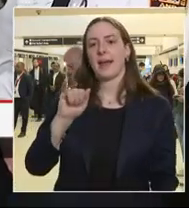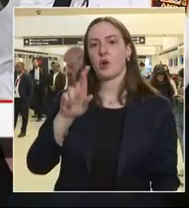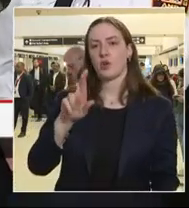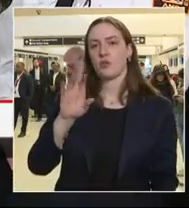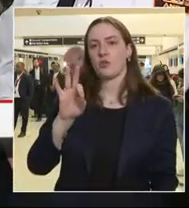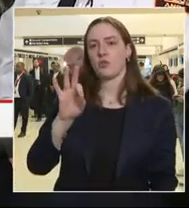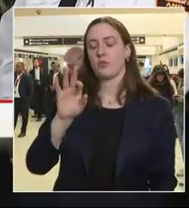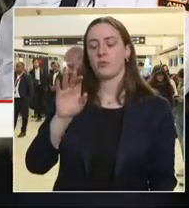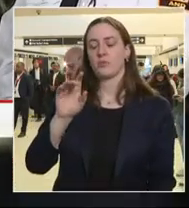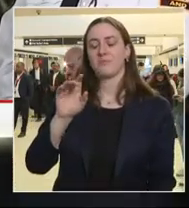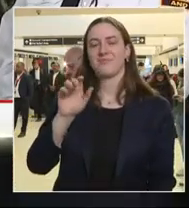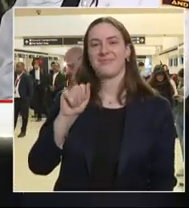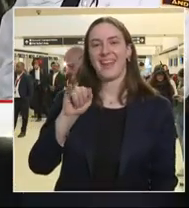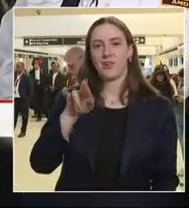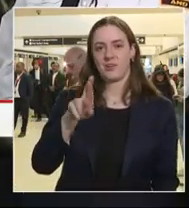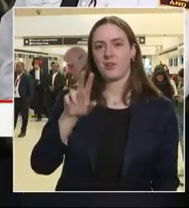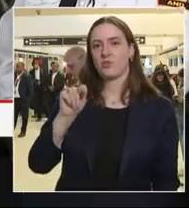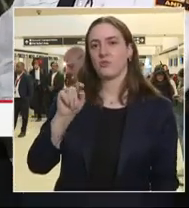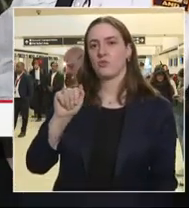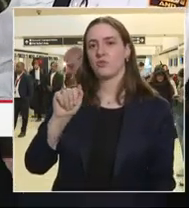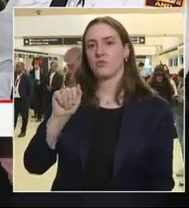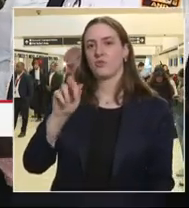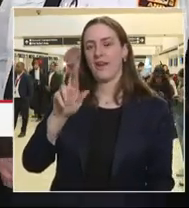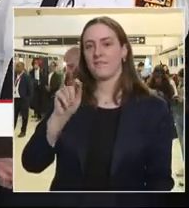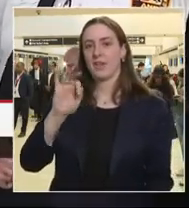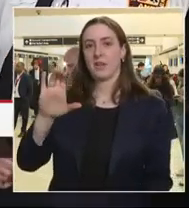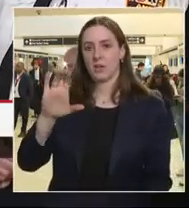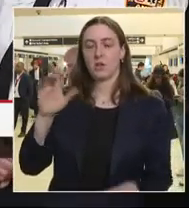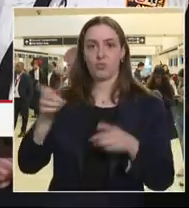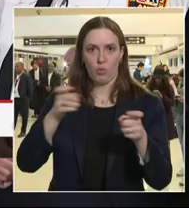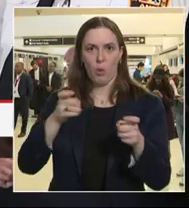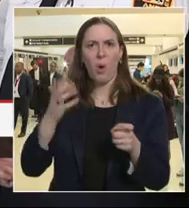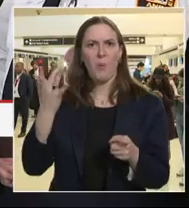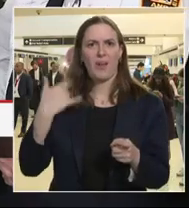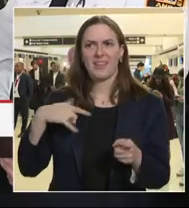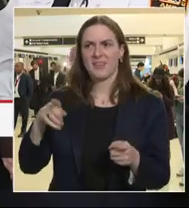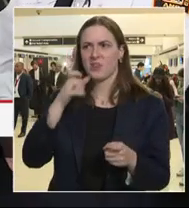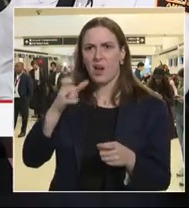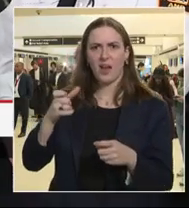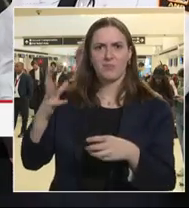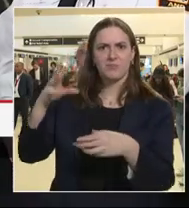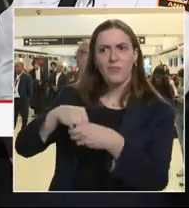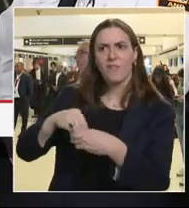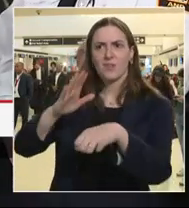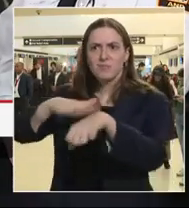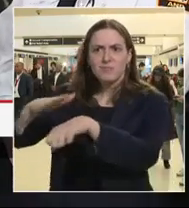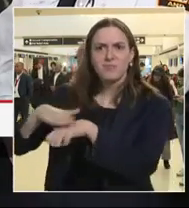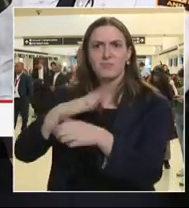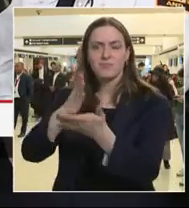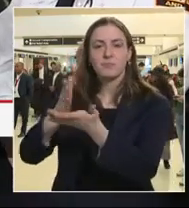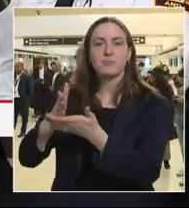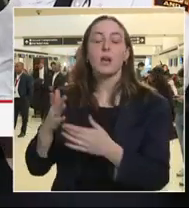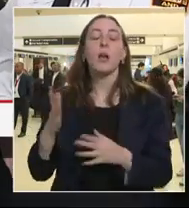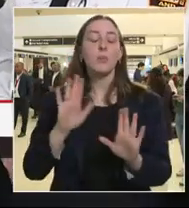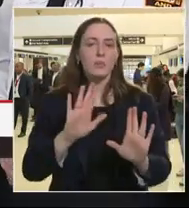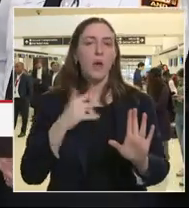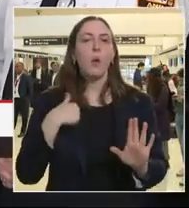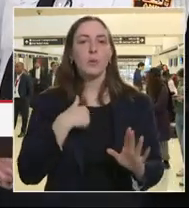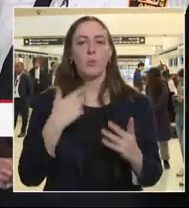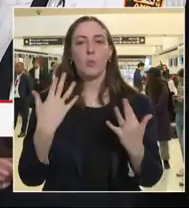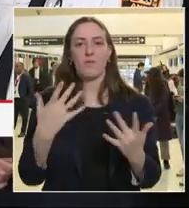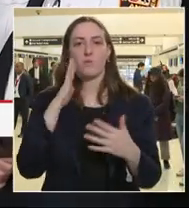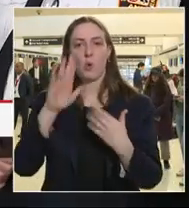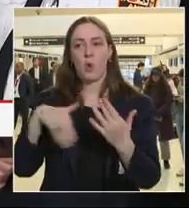not have communicated with the helicopter, telling them what to do. We are going to wait for all the information to come in from this vantage point,